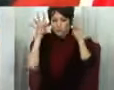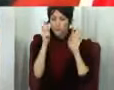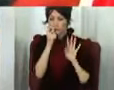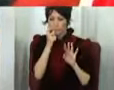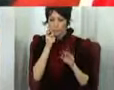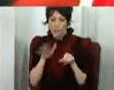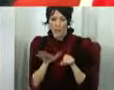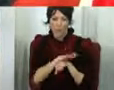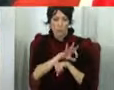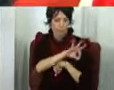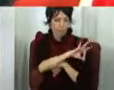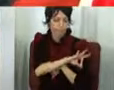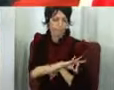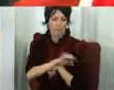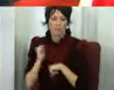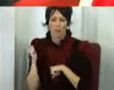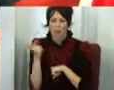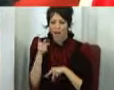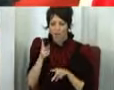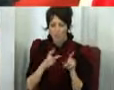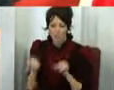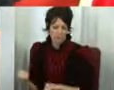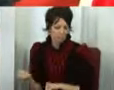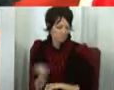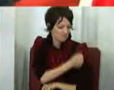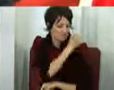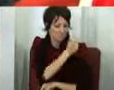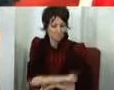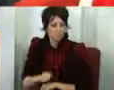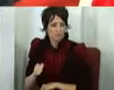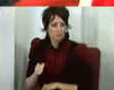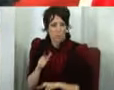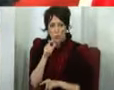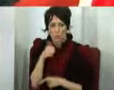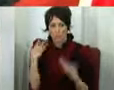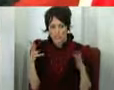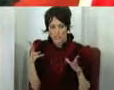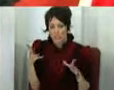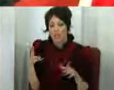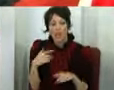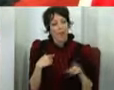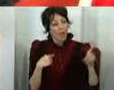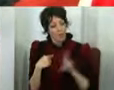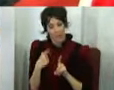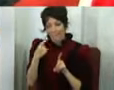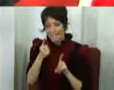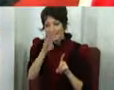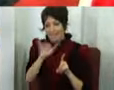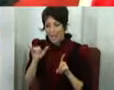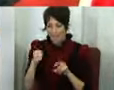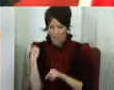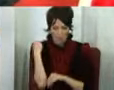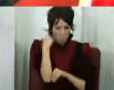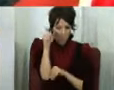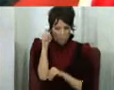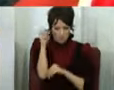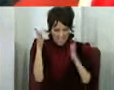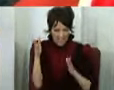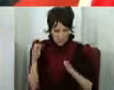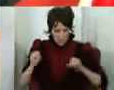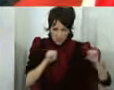the bruises. Of all people who should come on in, Gabby, the big protest cheerleader,